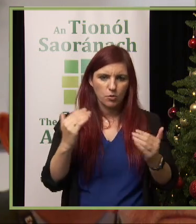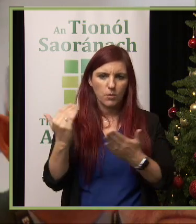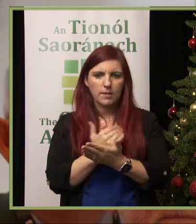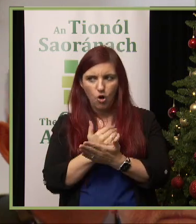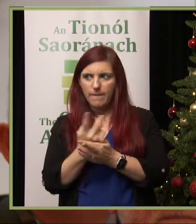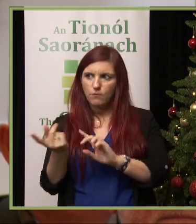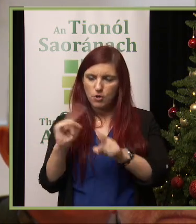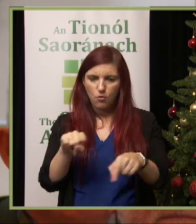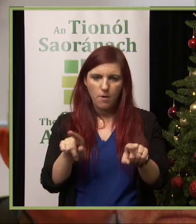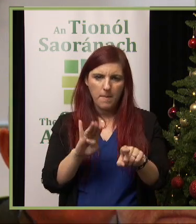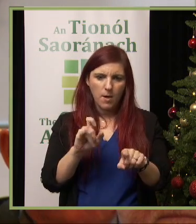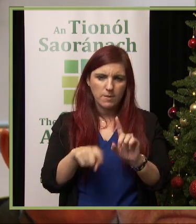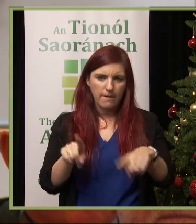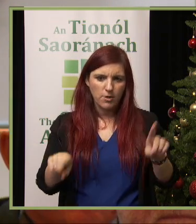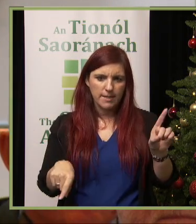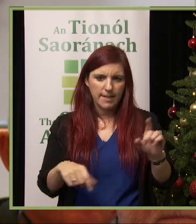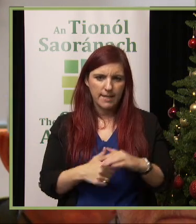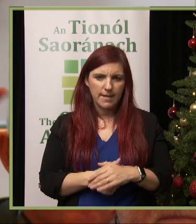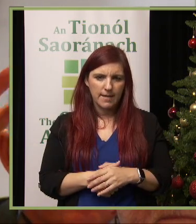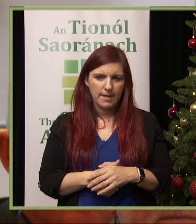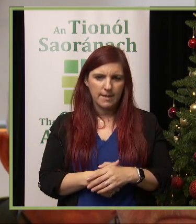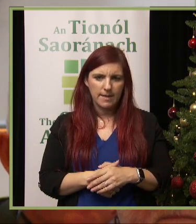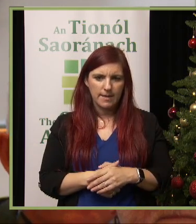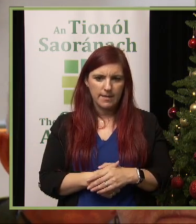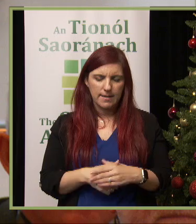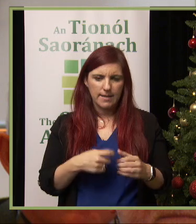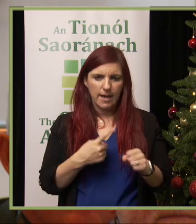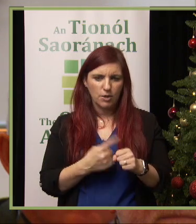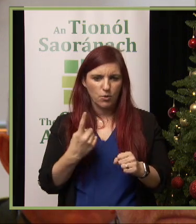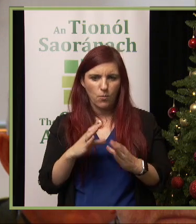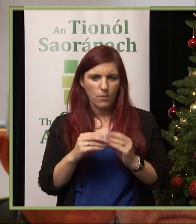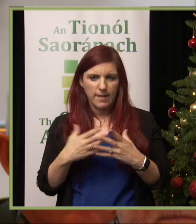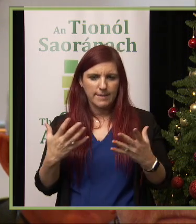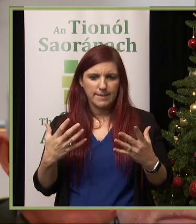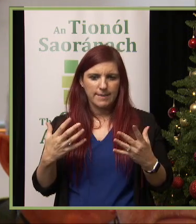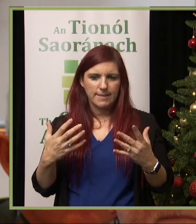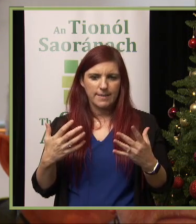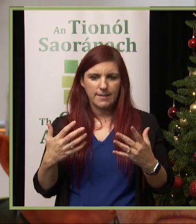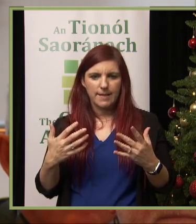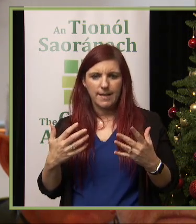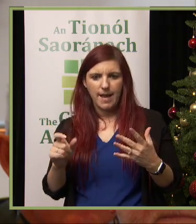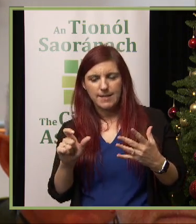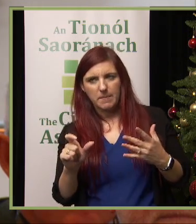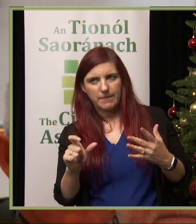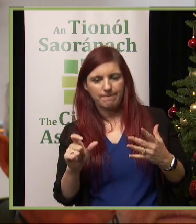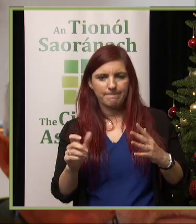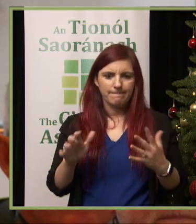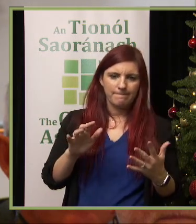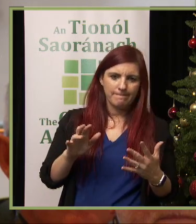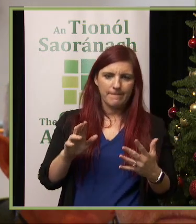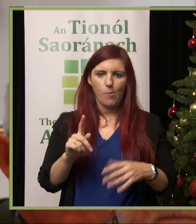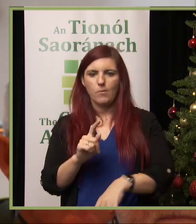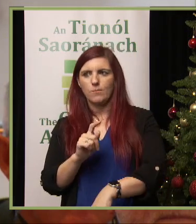restore biodiversity. But again, it's one of those things which is a political issue. You're not going to be in trouble over